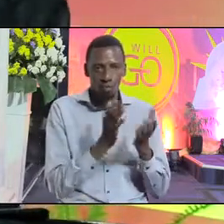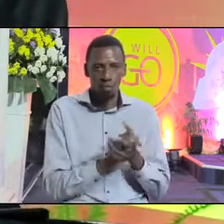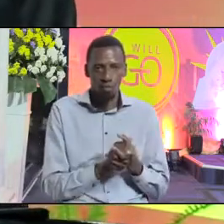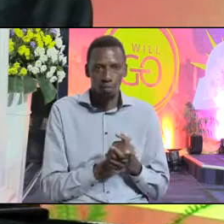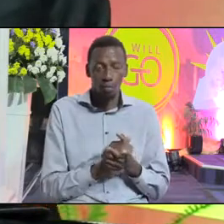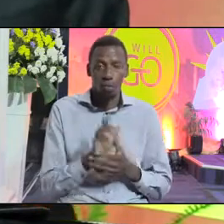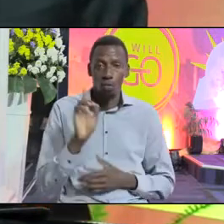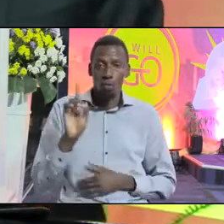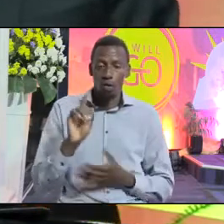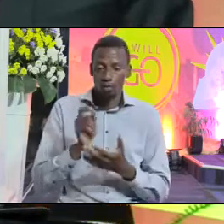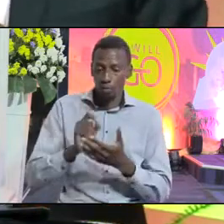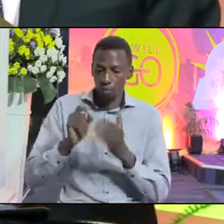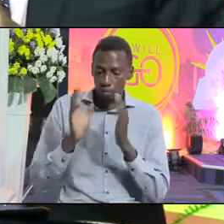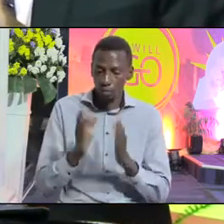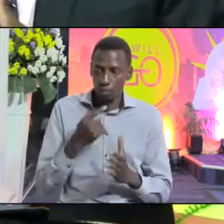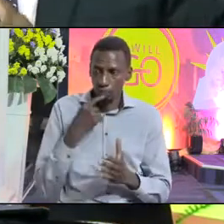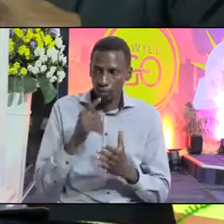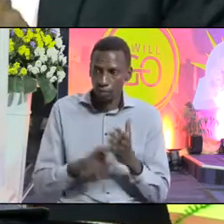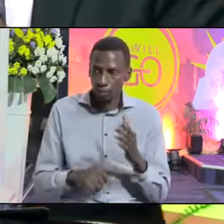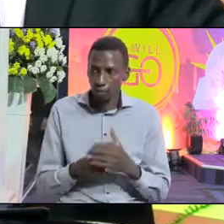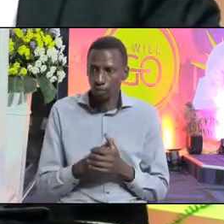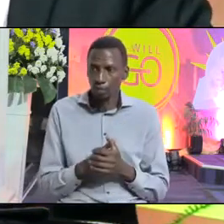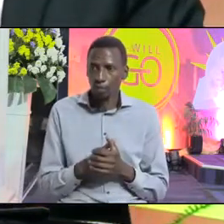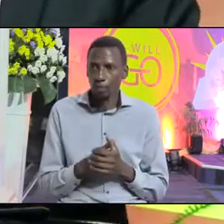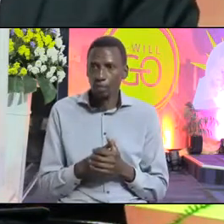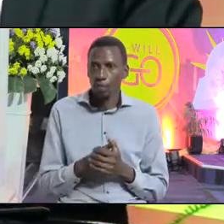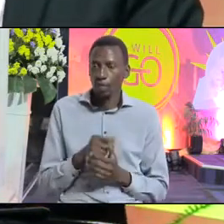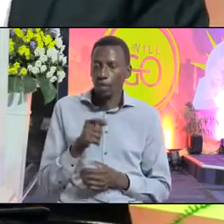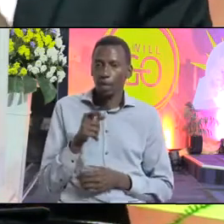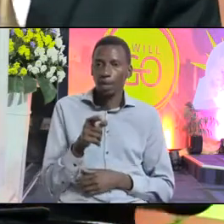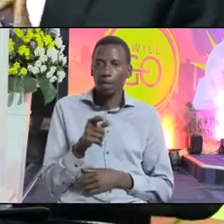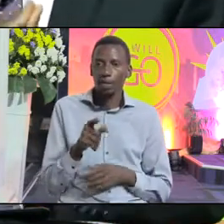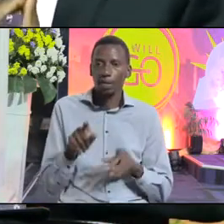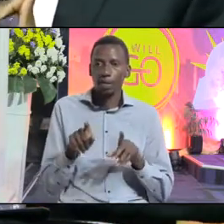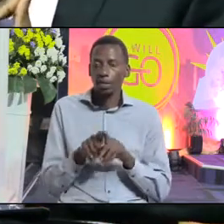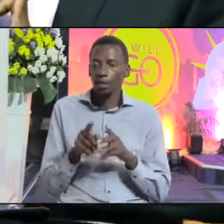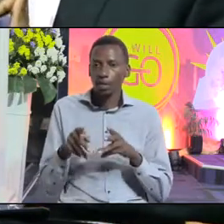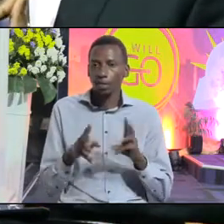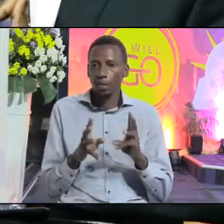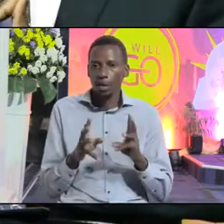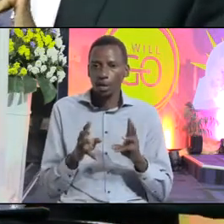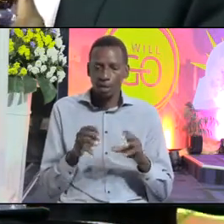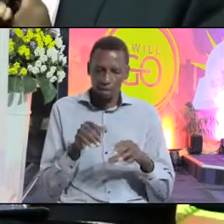has suggested that it is as if in this letter,